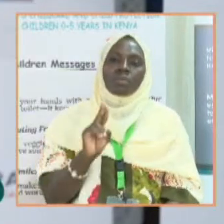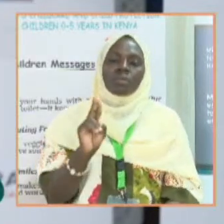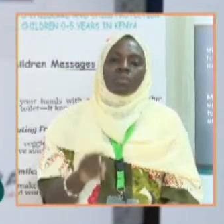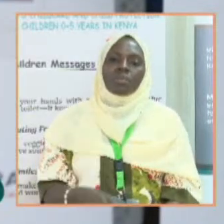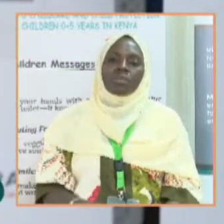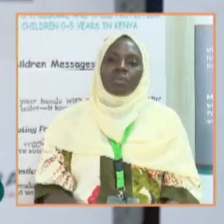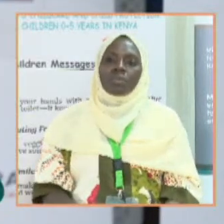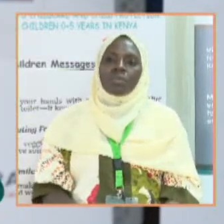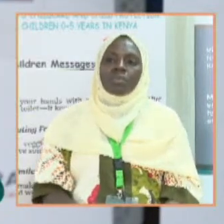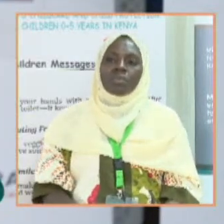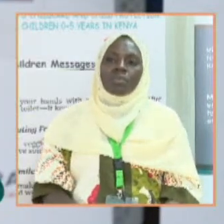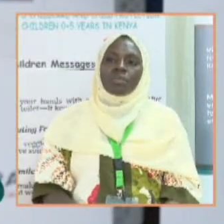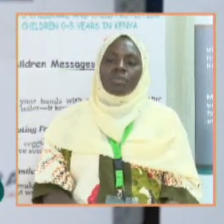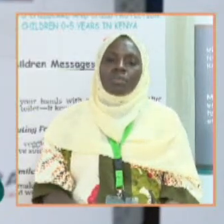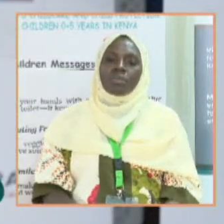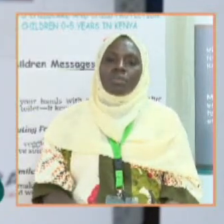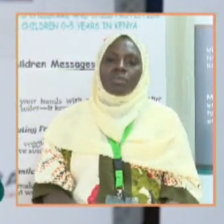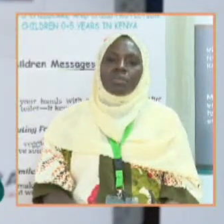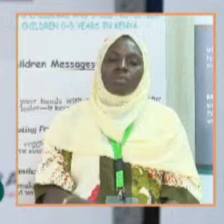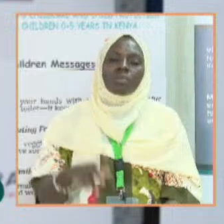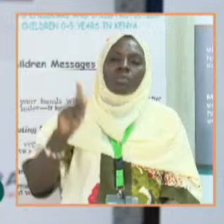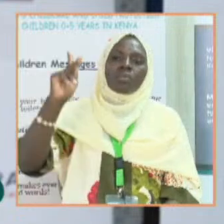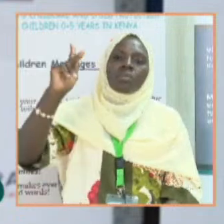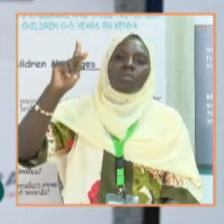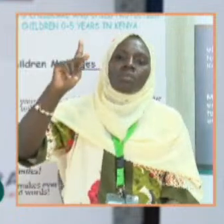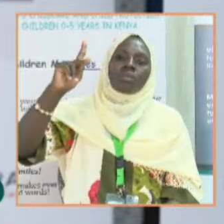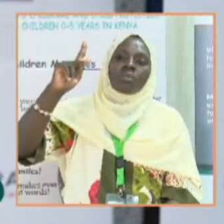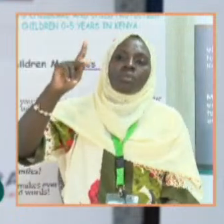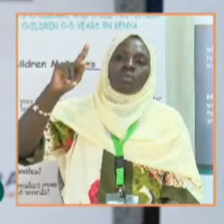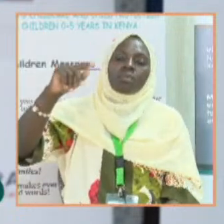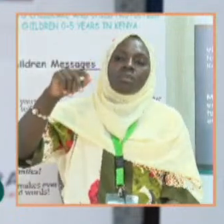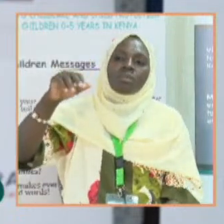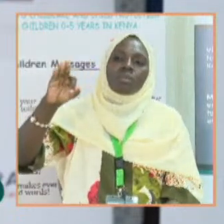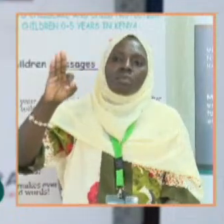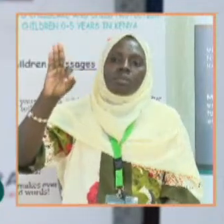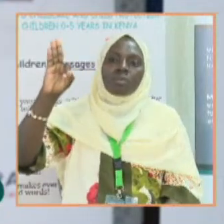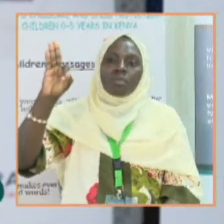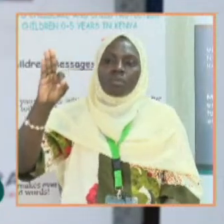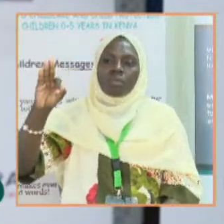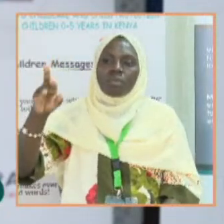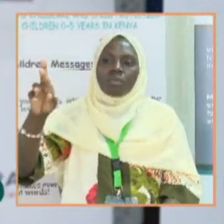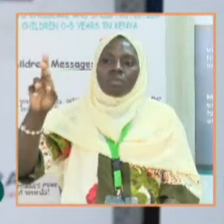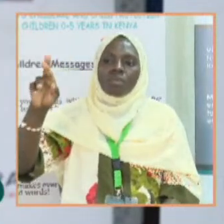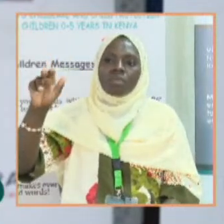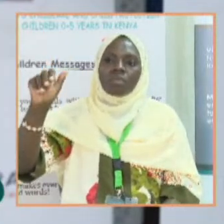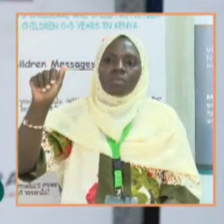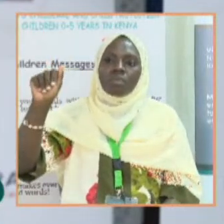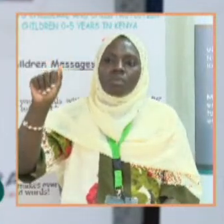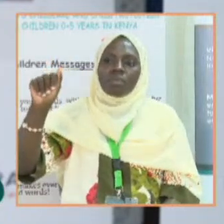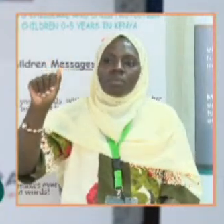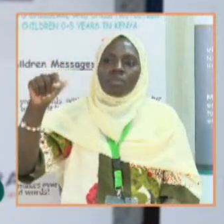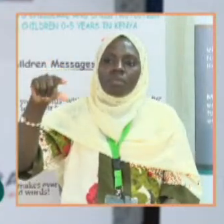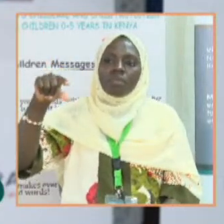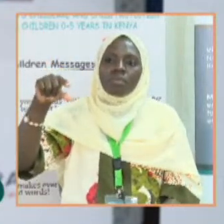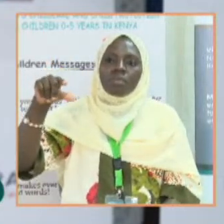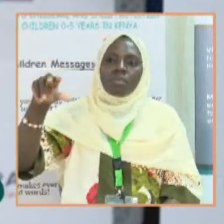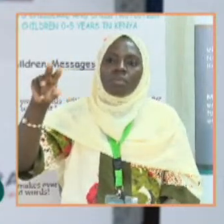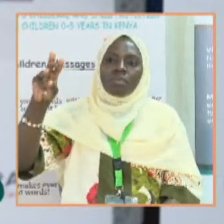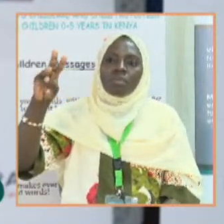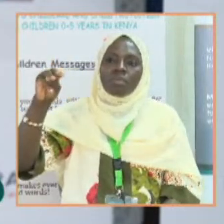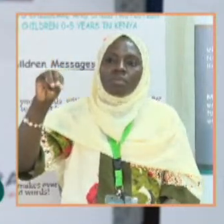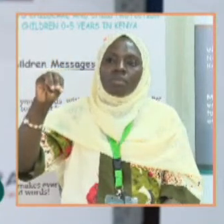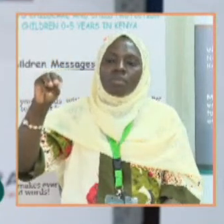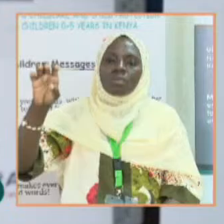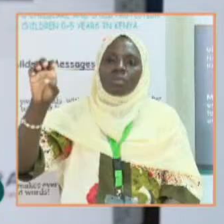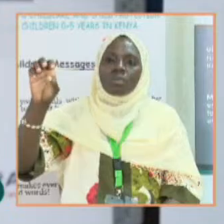had fragmented system, and this will agree with me in the previous slide. They had 5 different systems hosted by 5 different ministries or